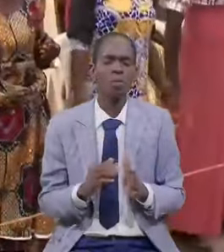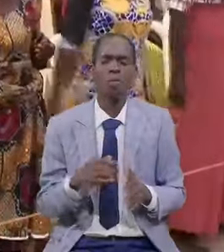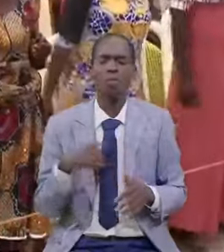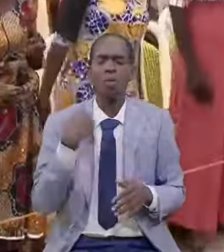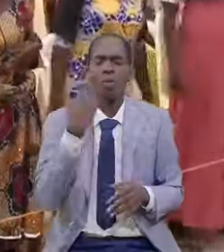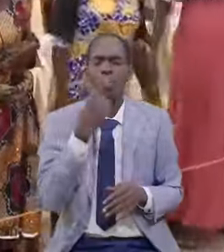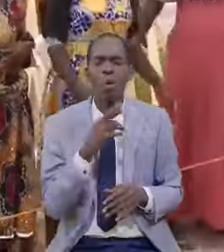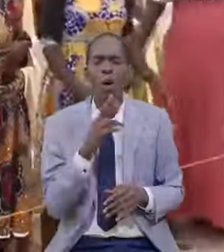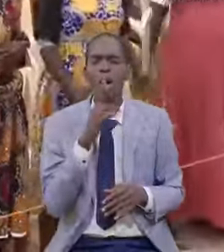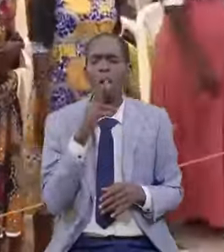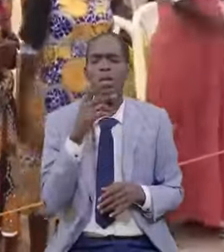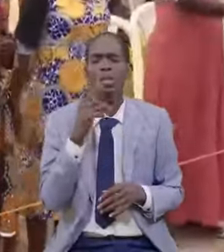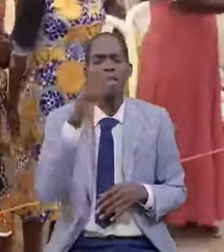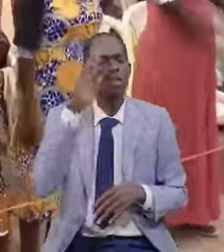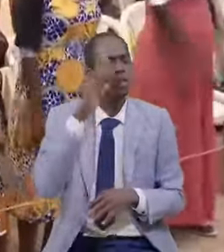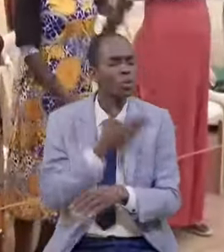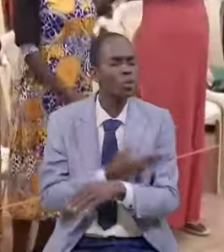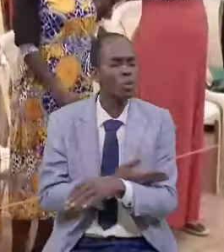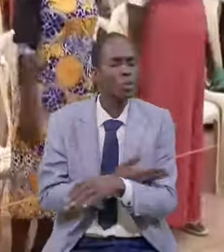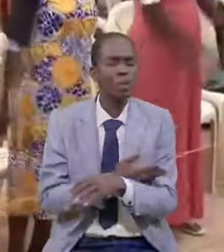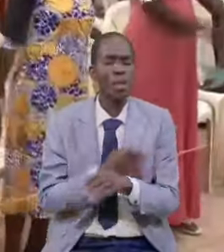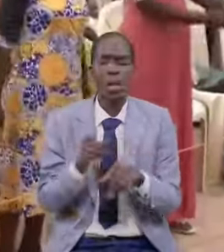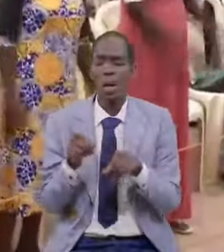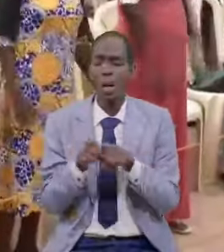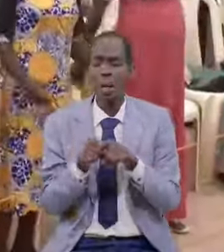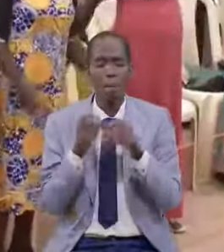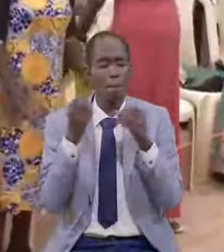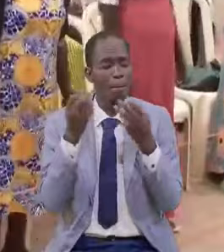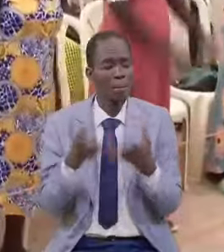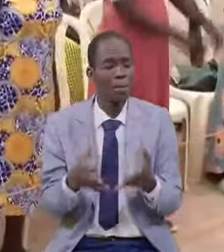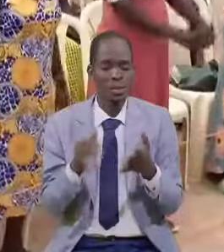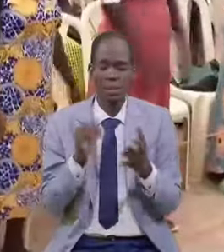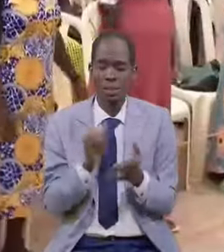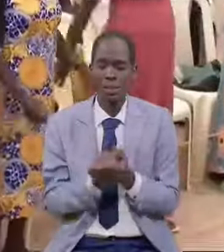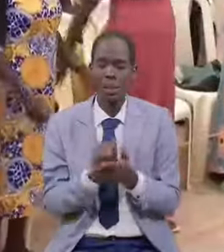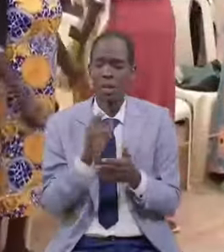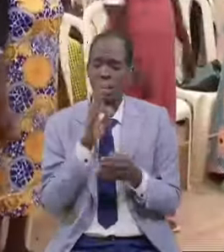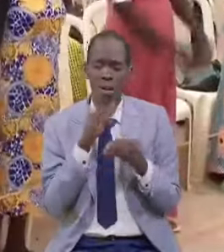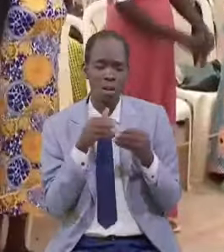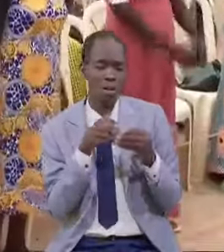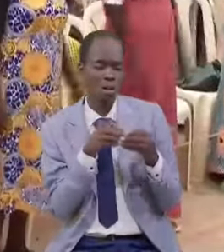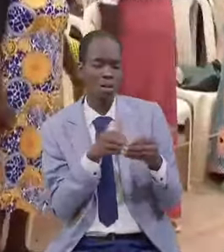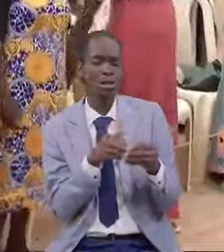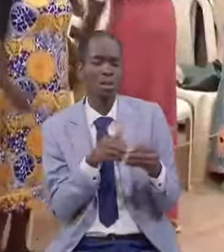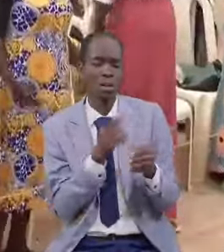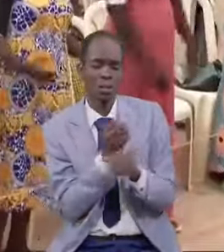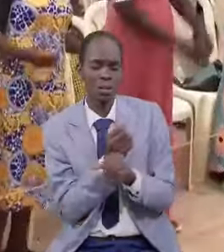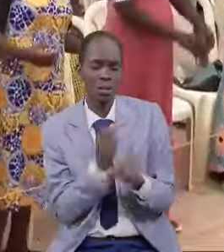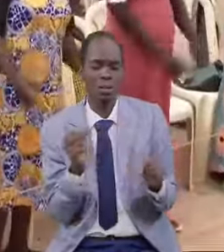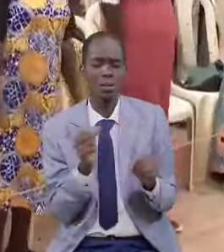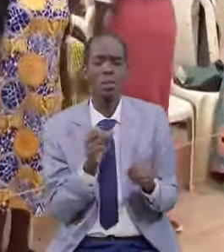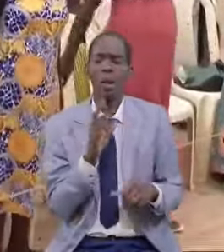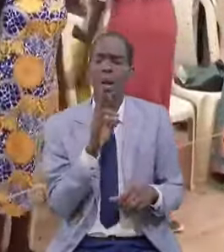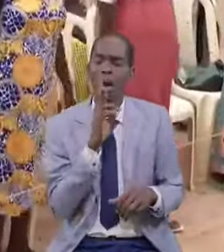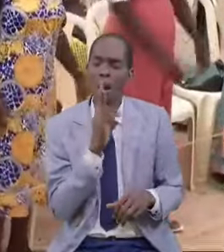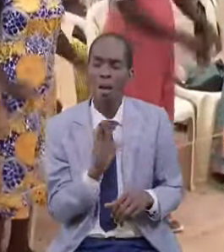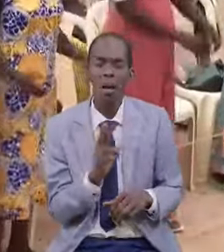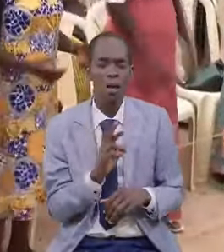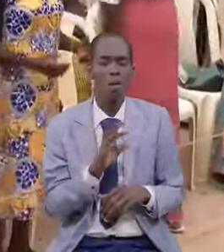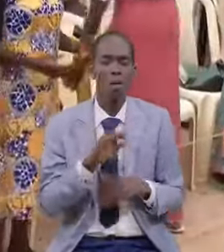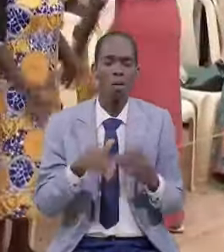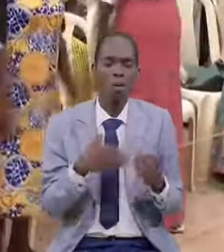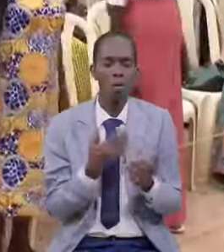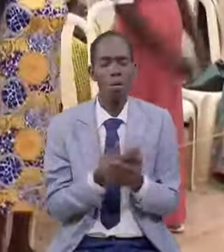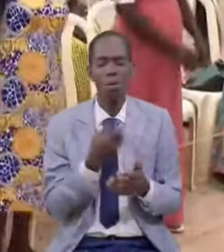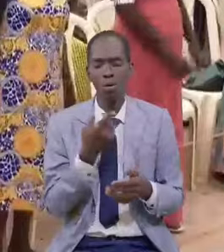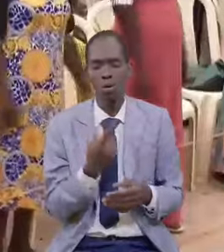God they are the sons of God which spirit is leading you pray this morning and say Lord I don't want the spirit of the world to lead